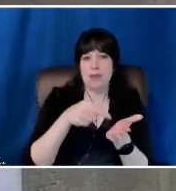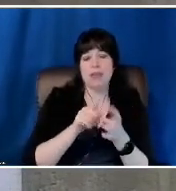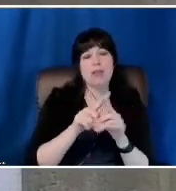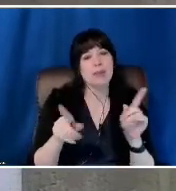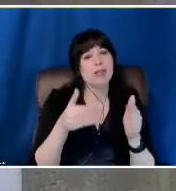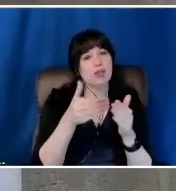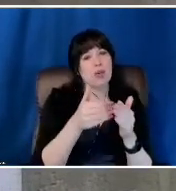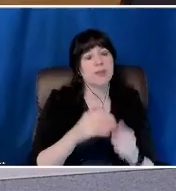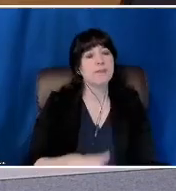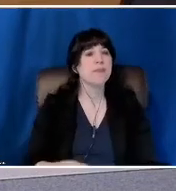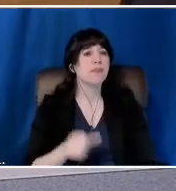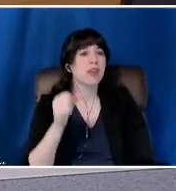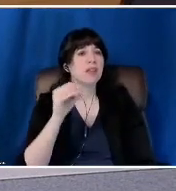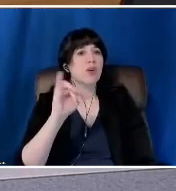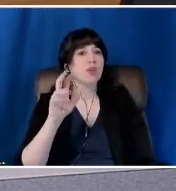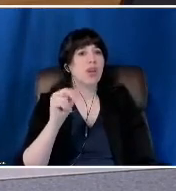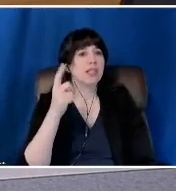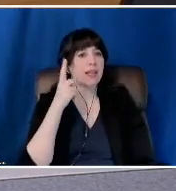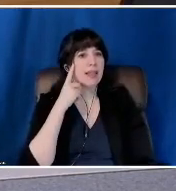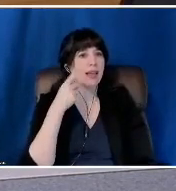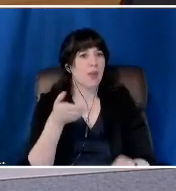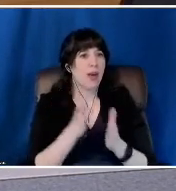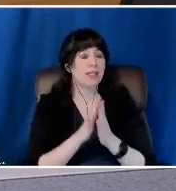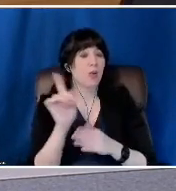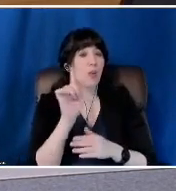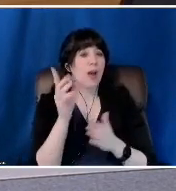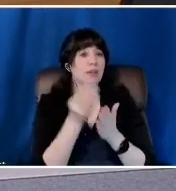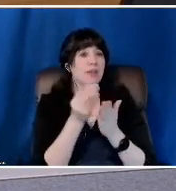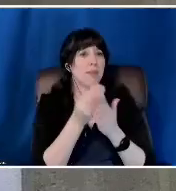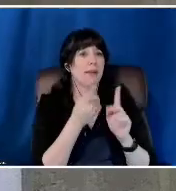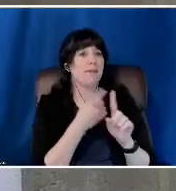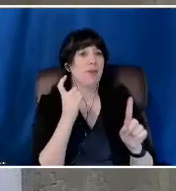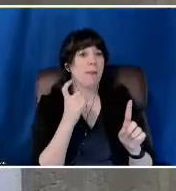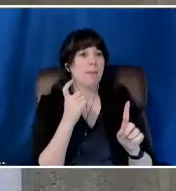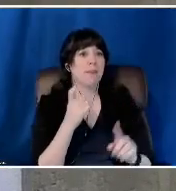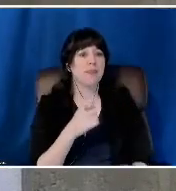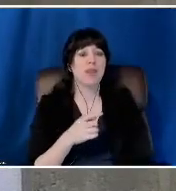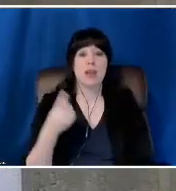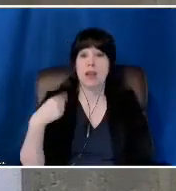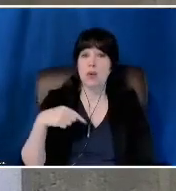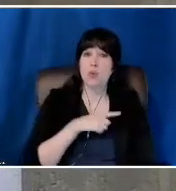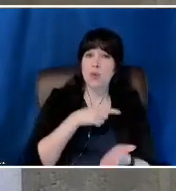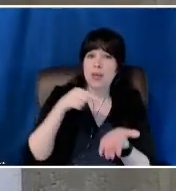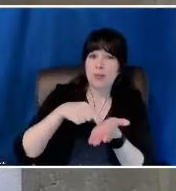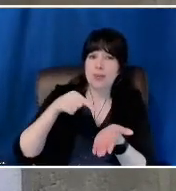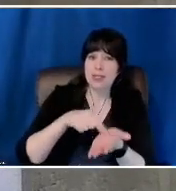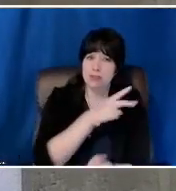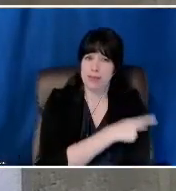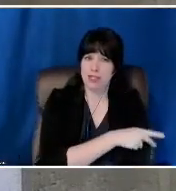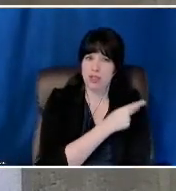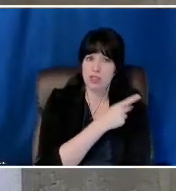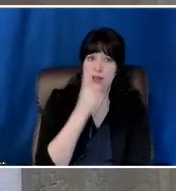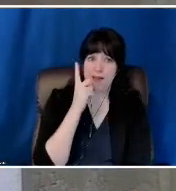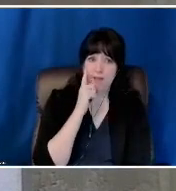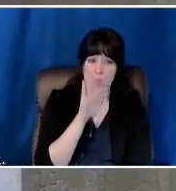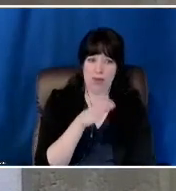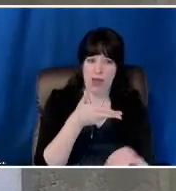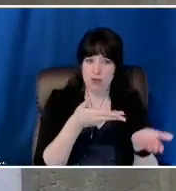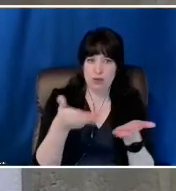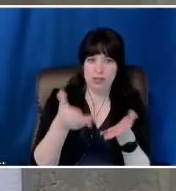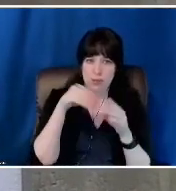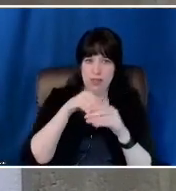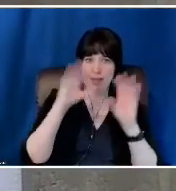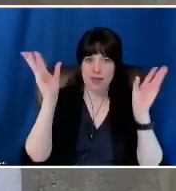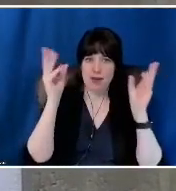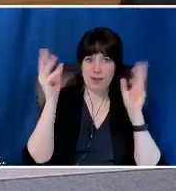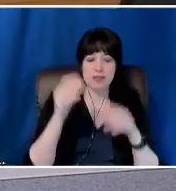Josh, I think the counselor's asking you, where's the money coming from? So we're billing patients for the transport. So